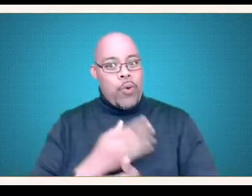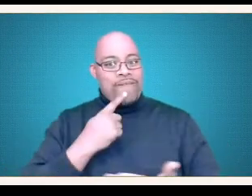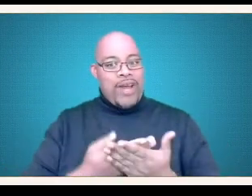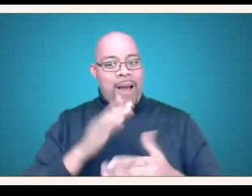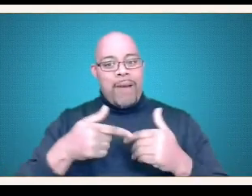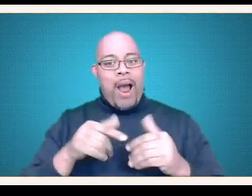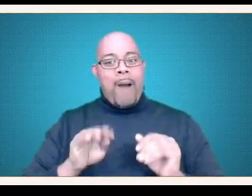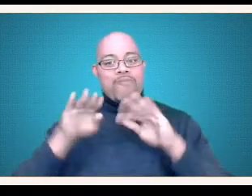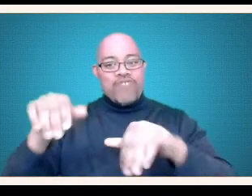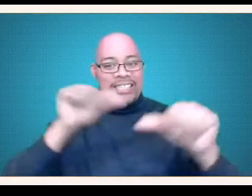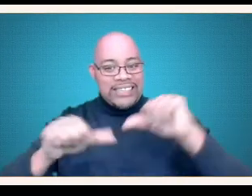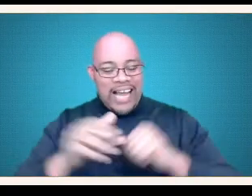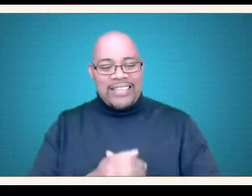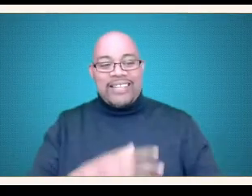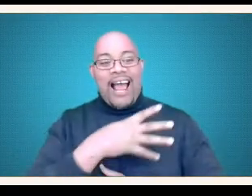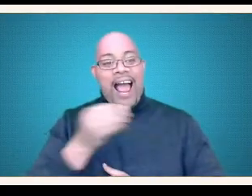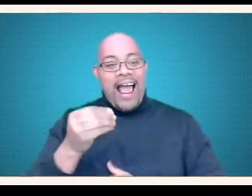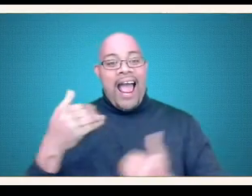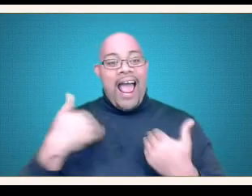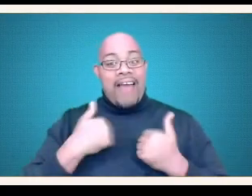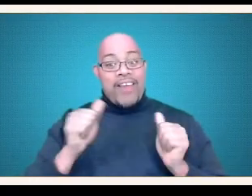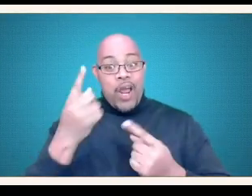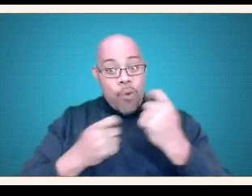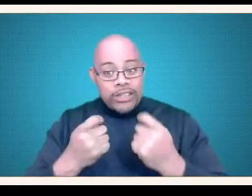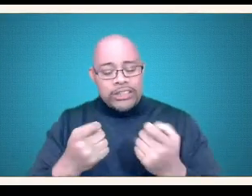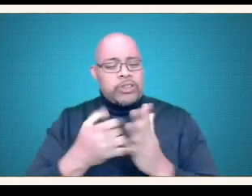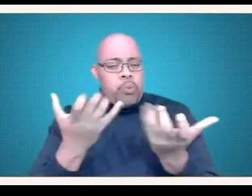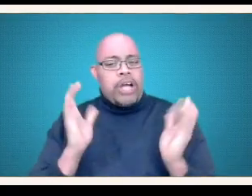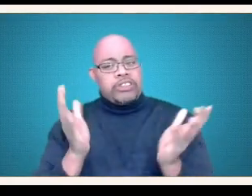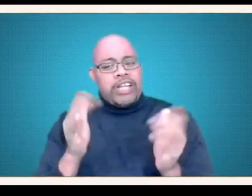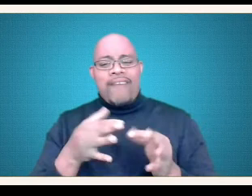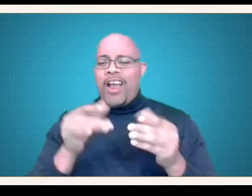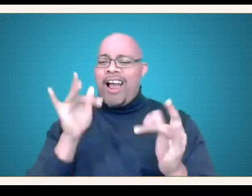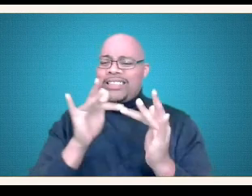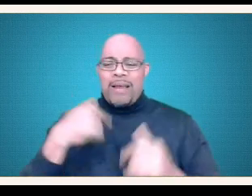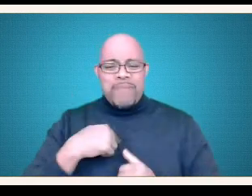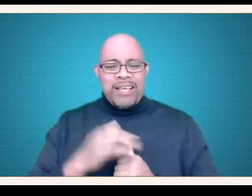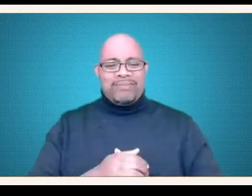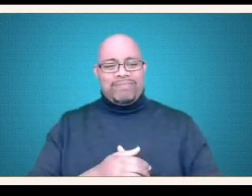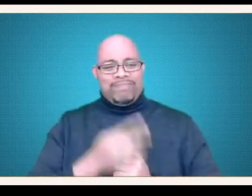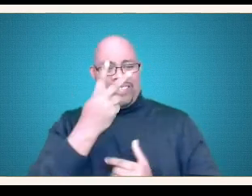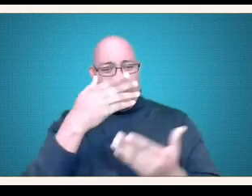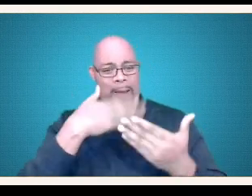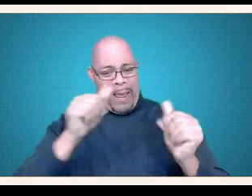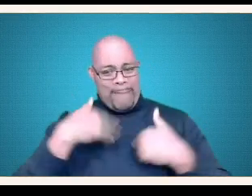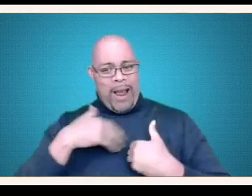cool new facts about marine science. And if you have any questions or just want to chat, feel free to